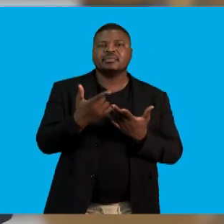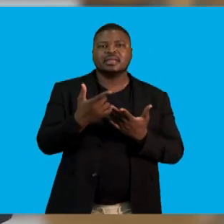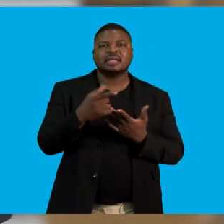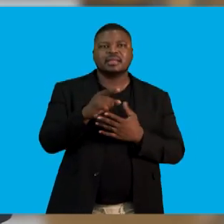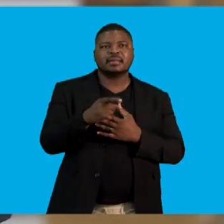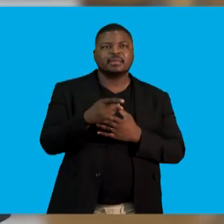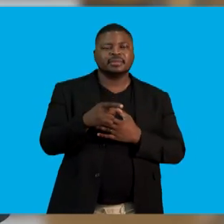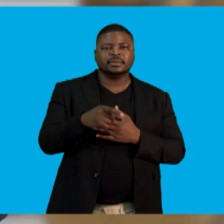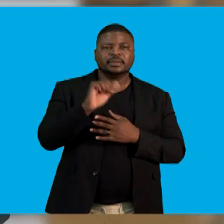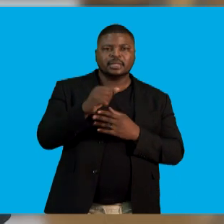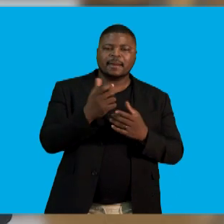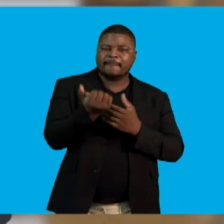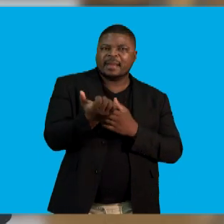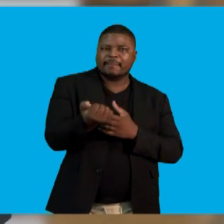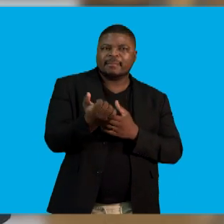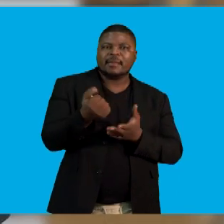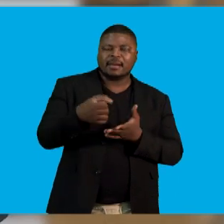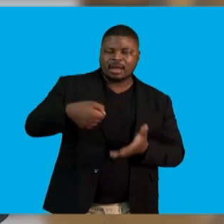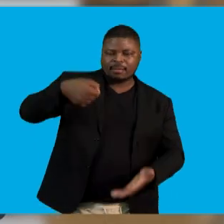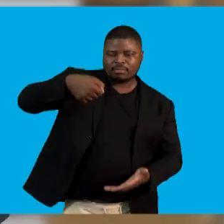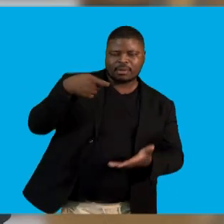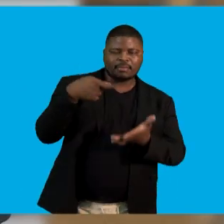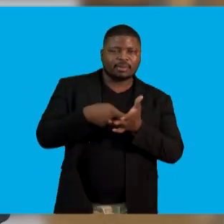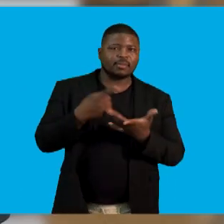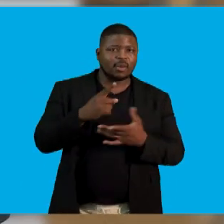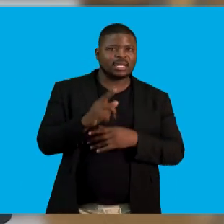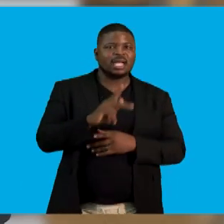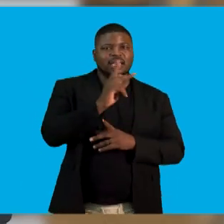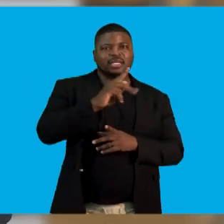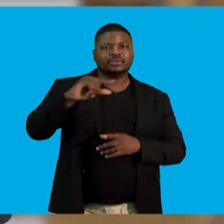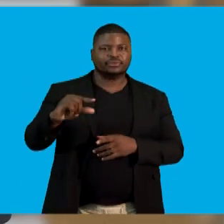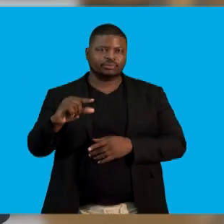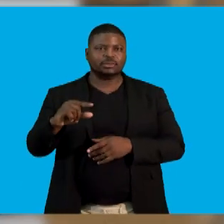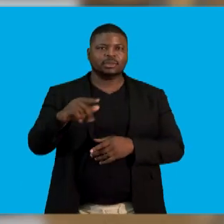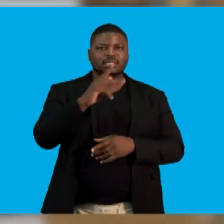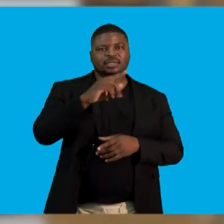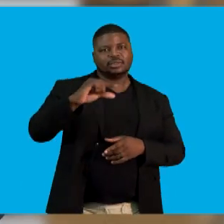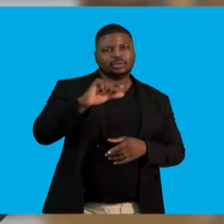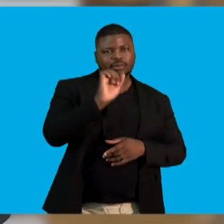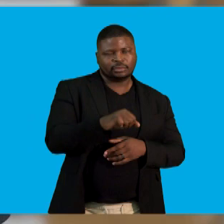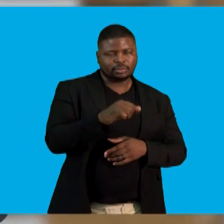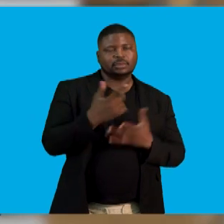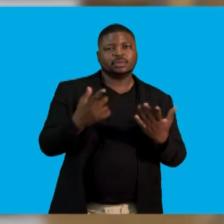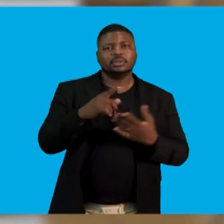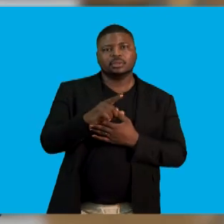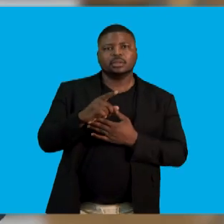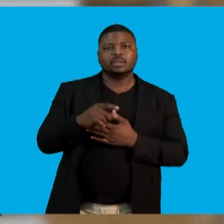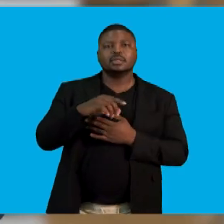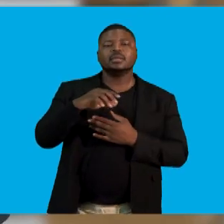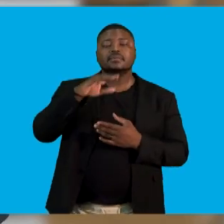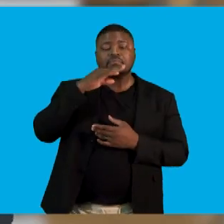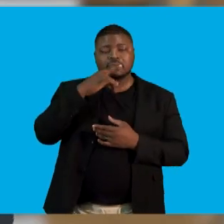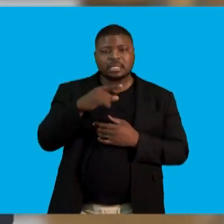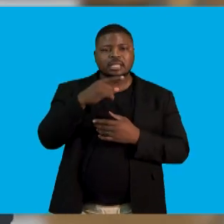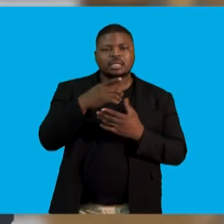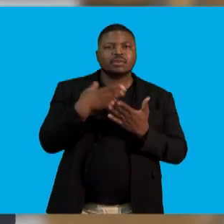is normally measured in kilograms. So when it's measured in kilograms, but it does not mean that you cannot buy milligrams that can be measured